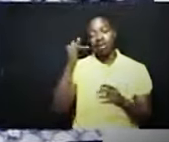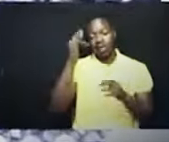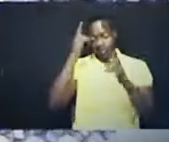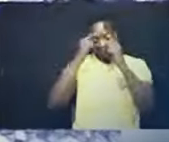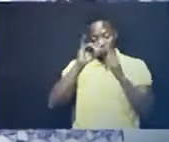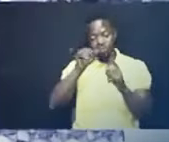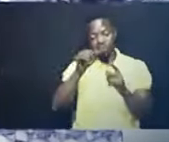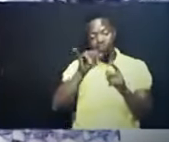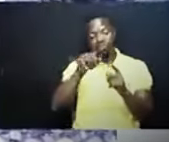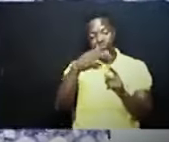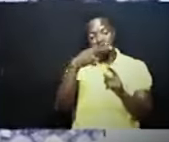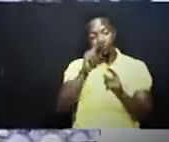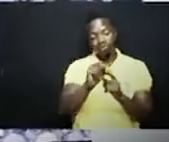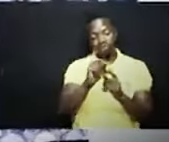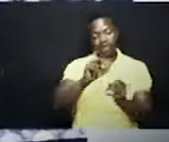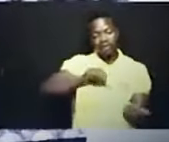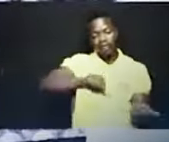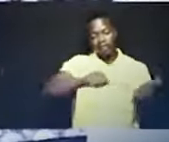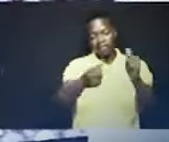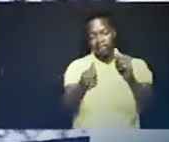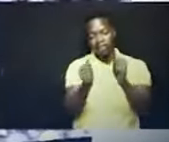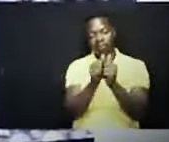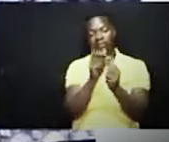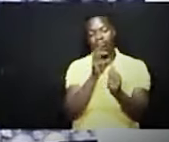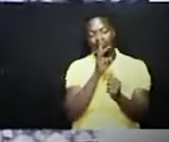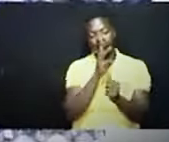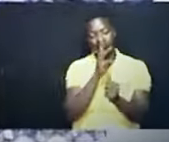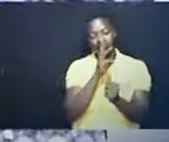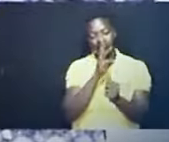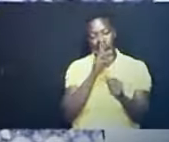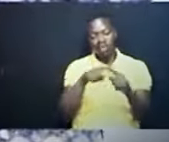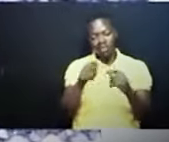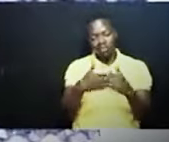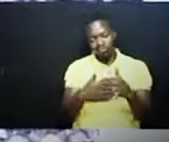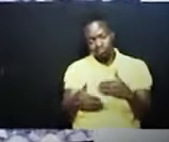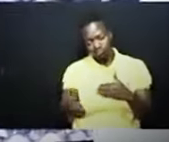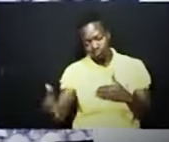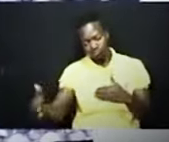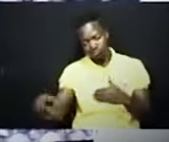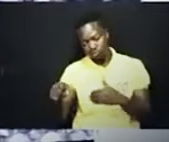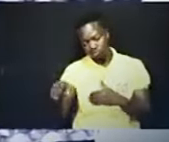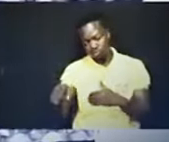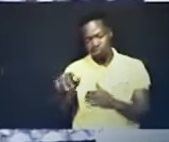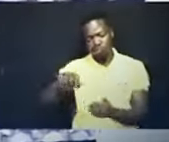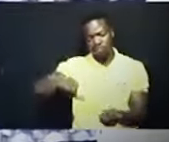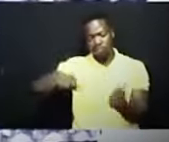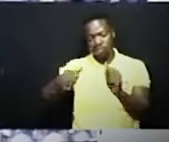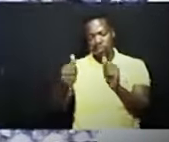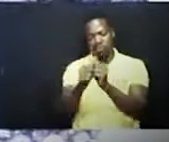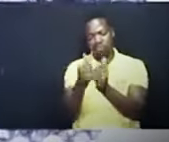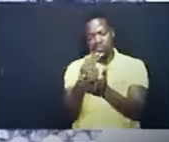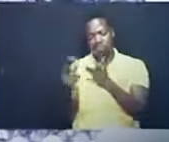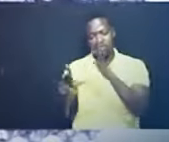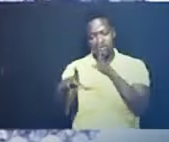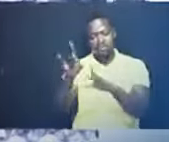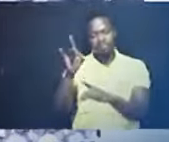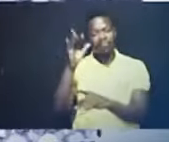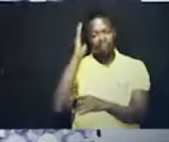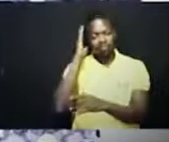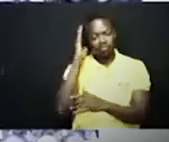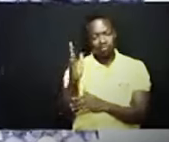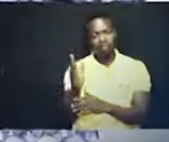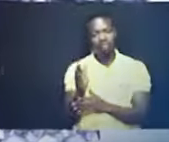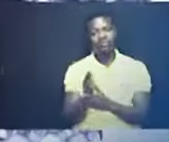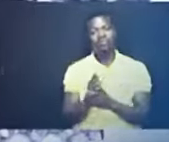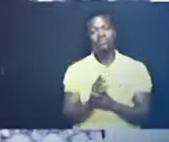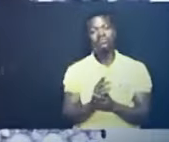baptized with water, but in few days, you'll be baptized with the Holy Spirit. Say, Yohane, dear, or